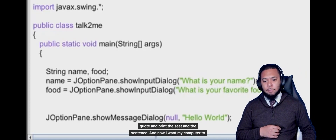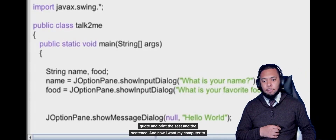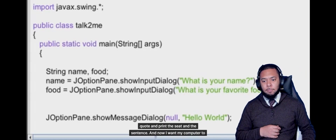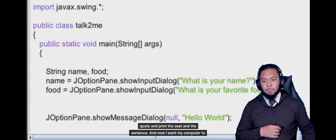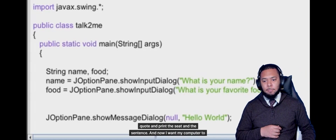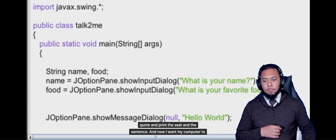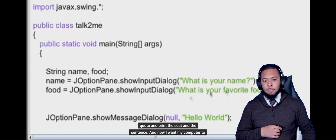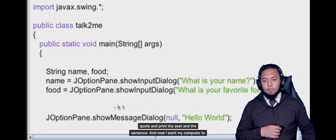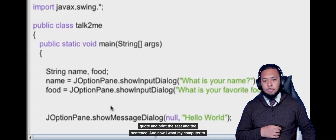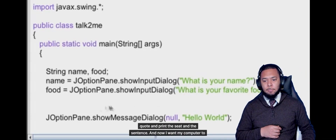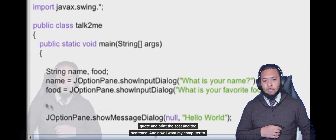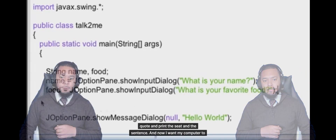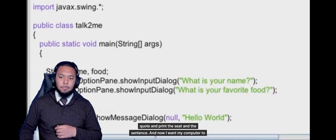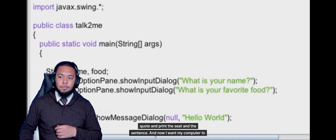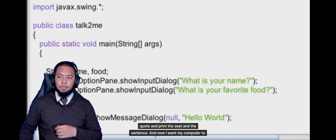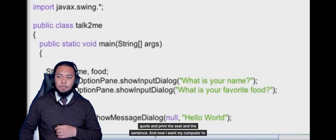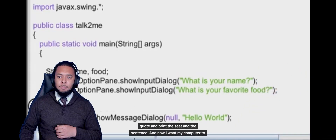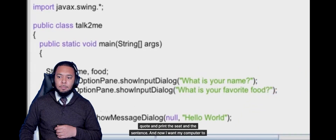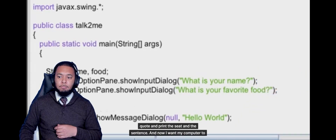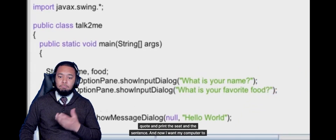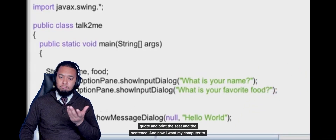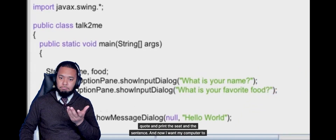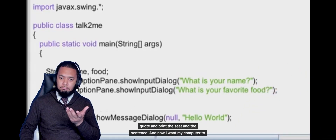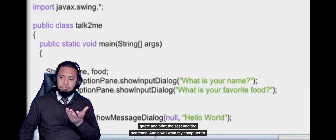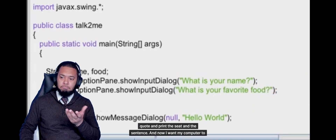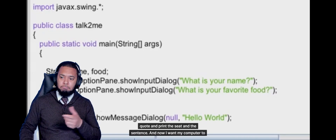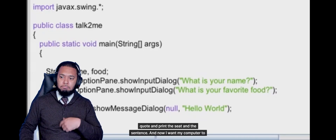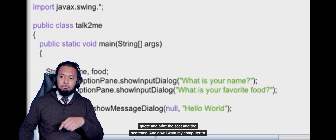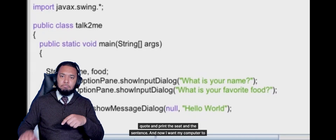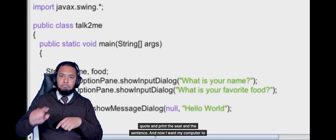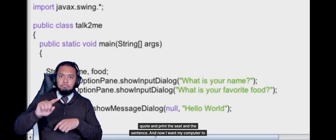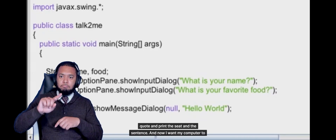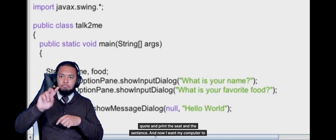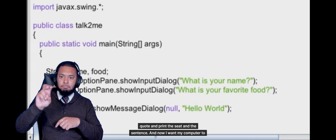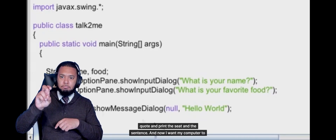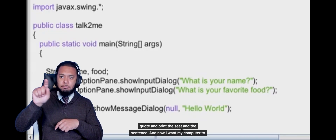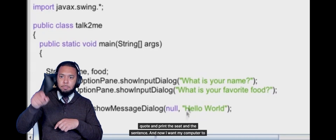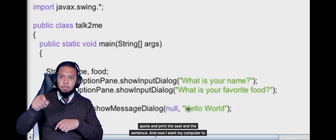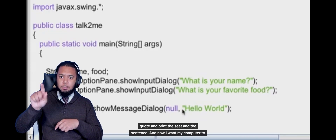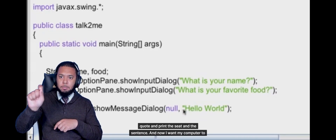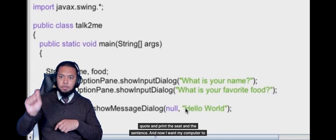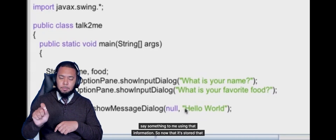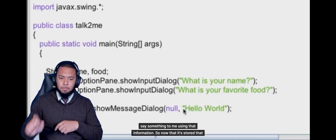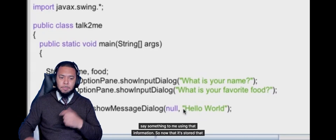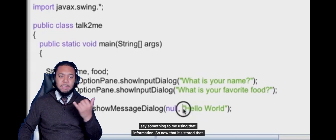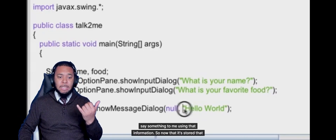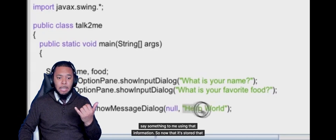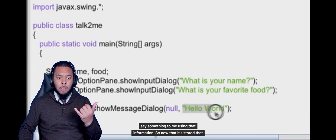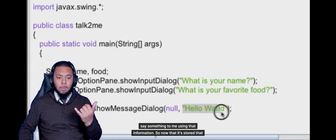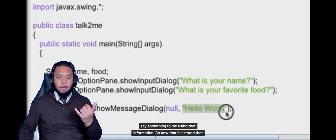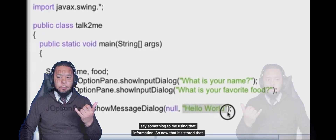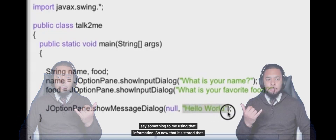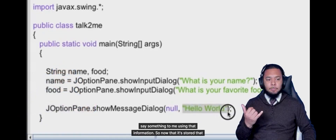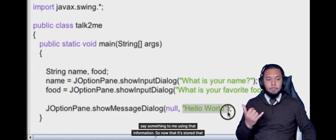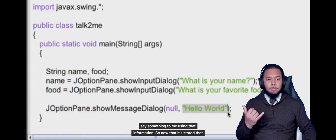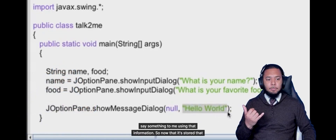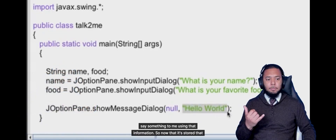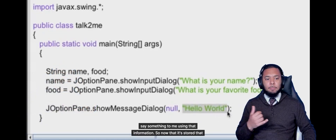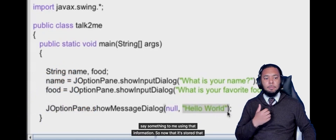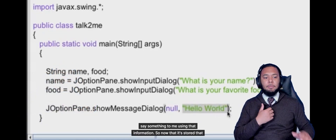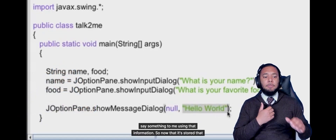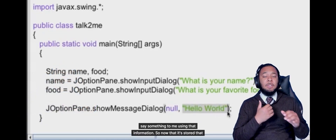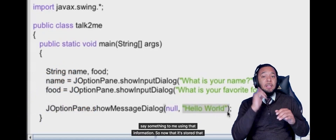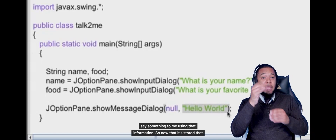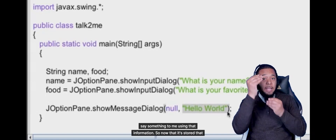End quote, end parenthesis, and the sentence. And now I want my computer to say something to me using